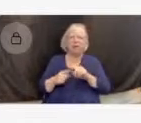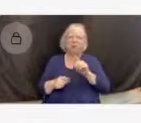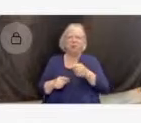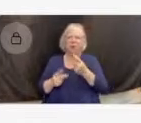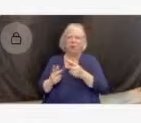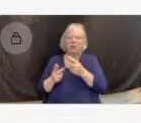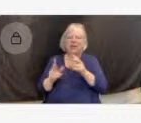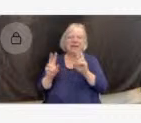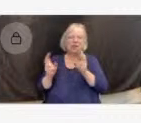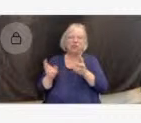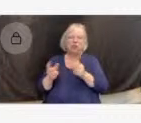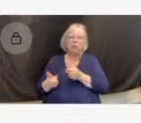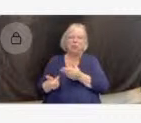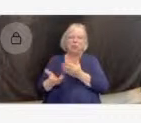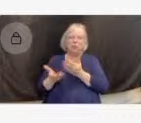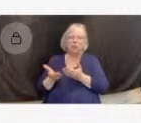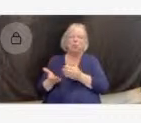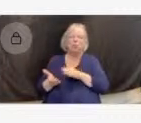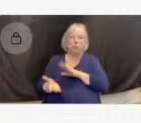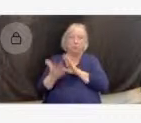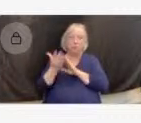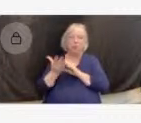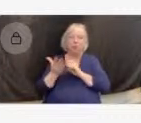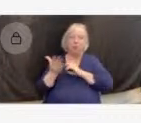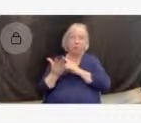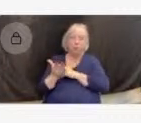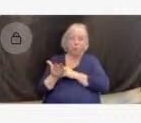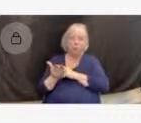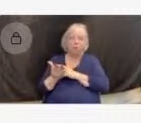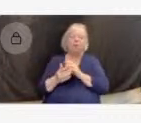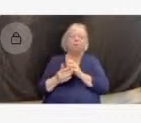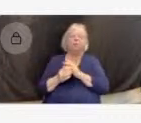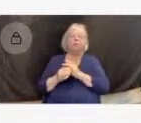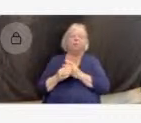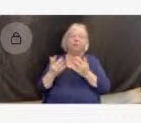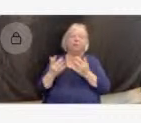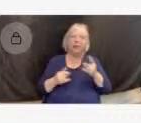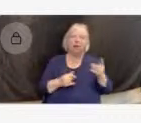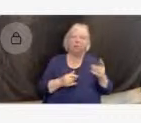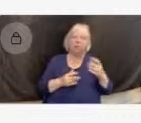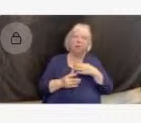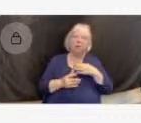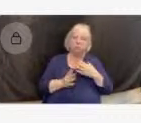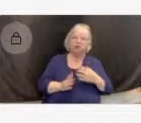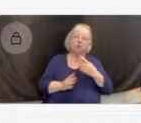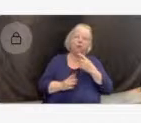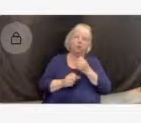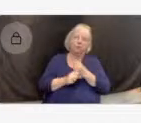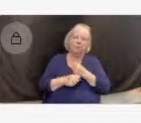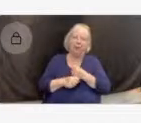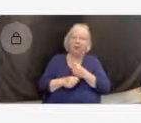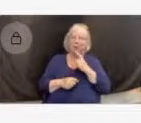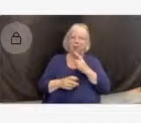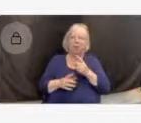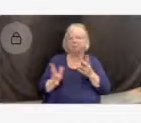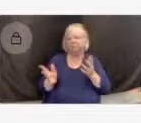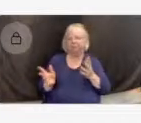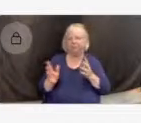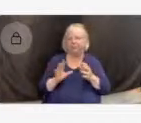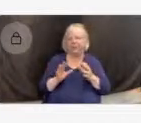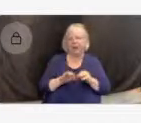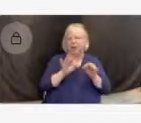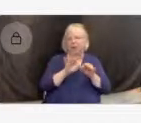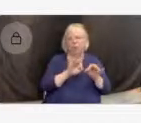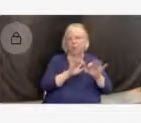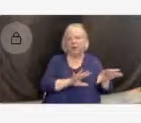board, which is whether or not we should be brought into the city. Now, they do make what I would argue are irrelevant